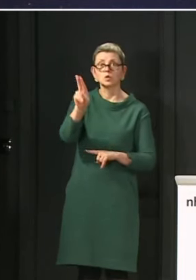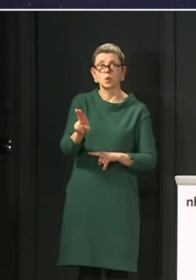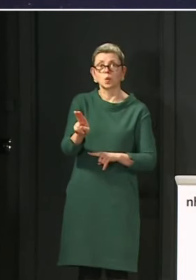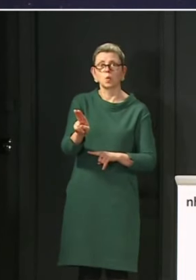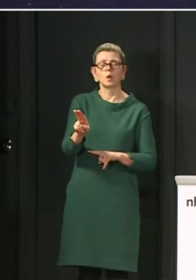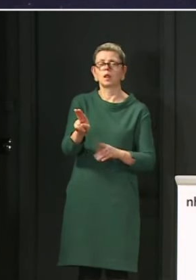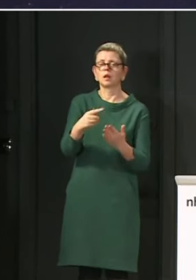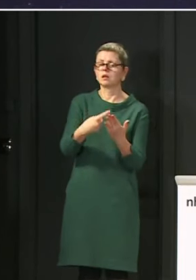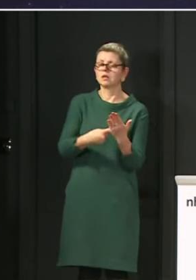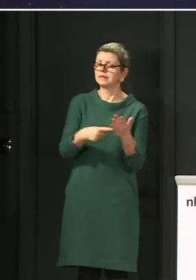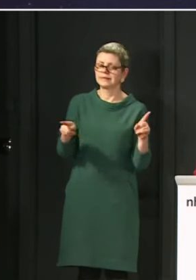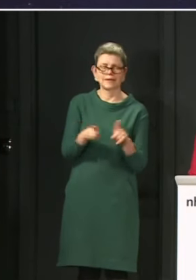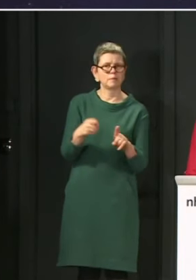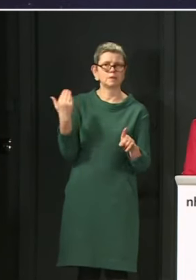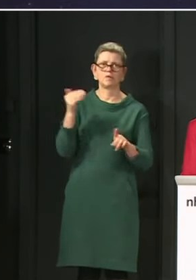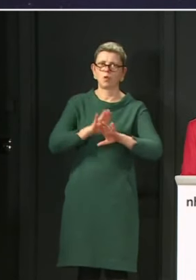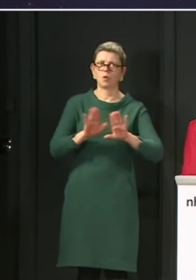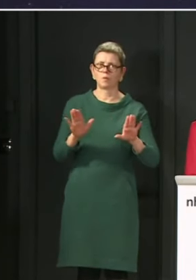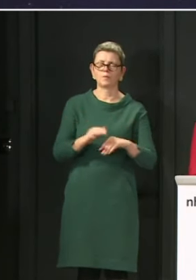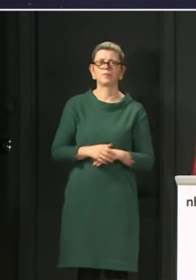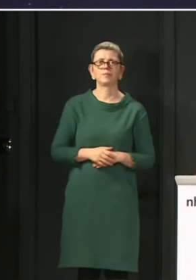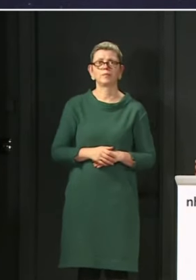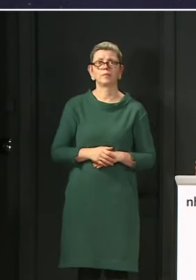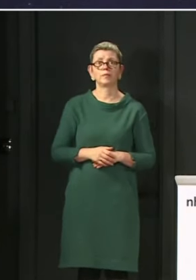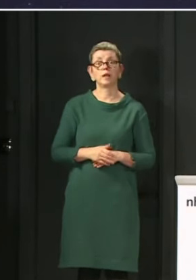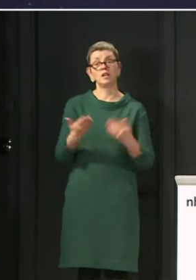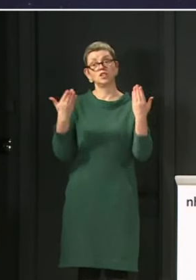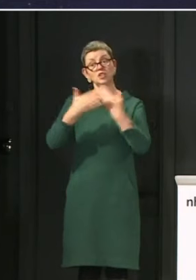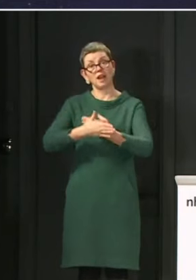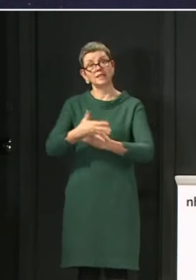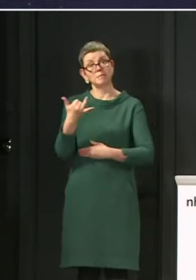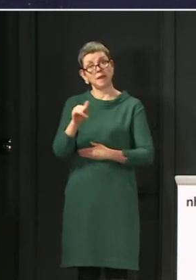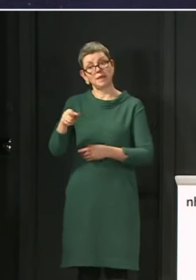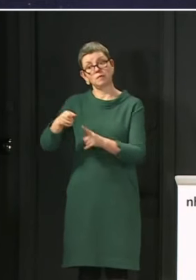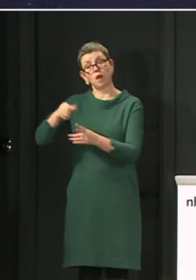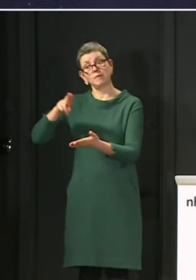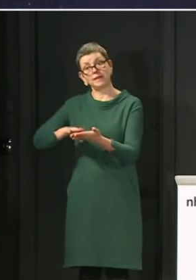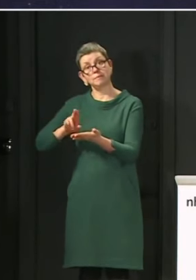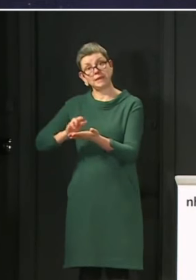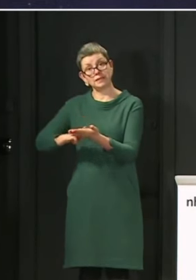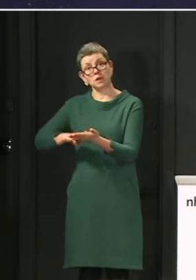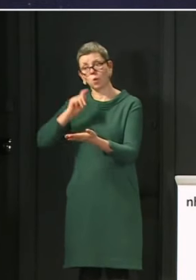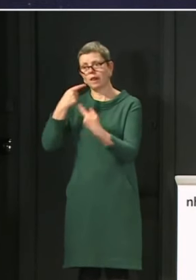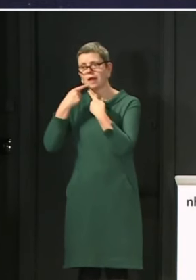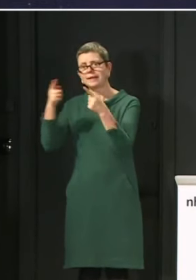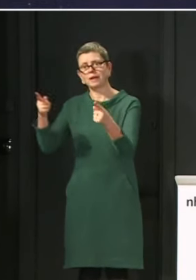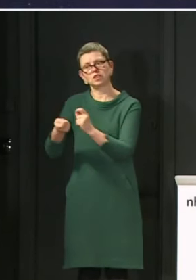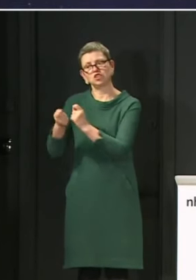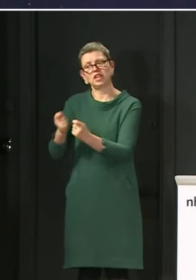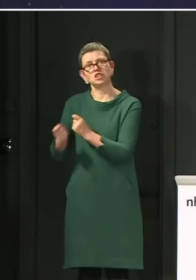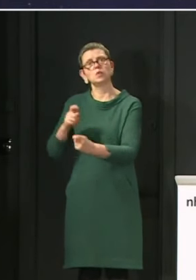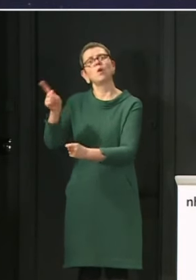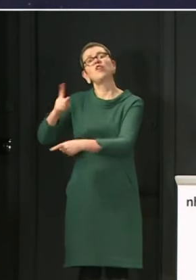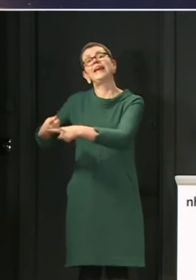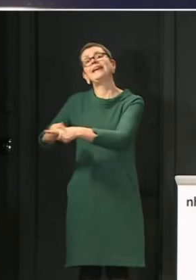that this afternoon in the Commons. He's now been saying stay at home if you can. I think he's keen to breach this seeming divide between the